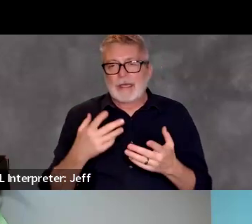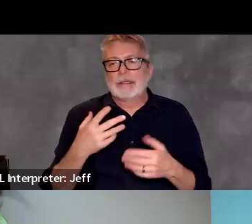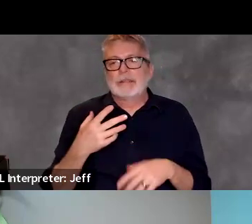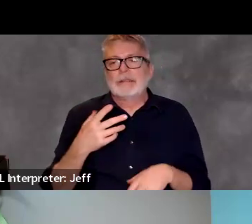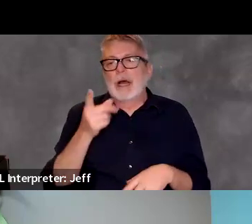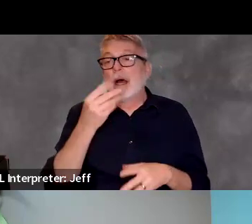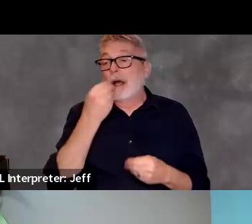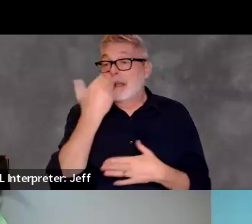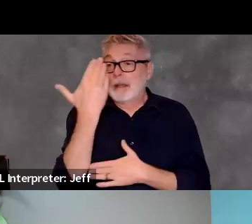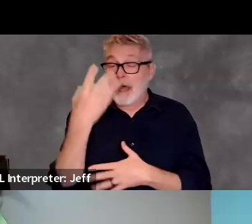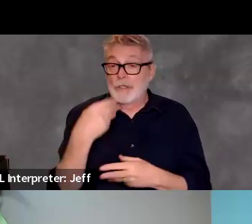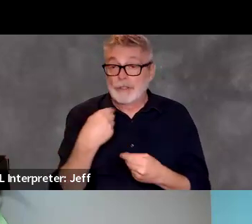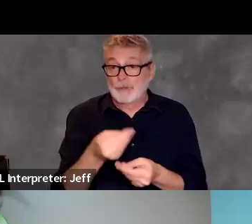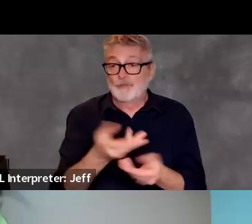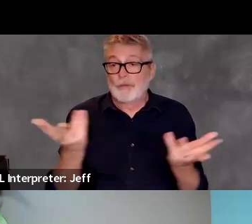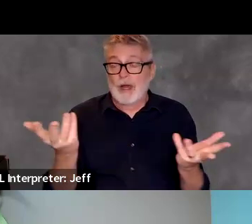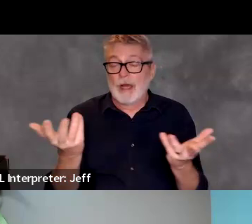is provided by a